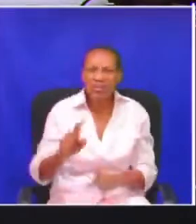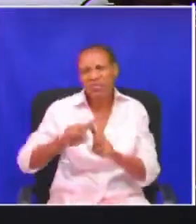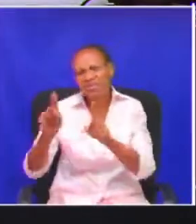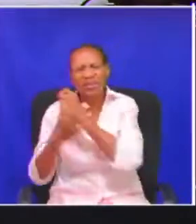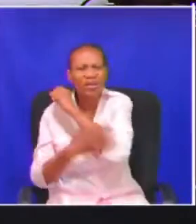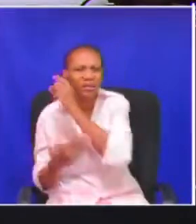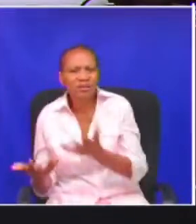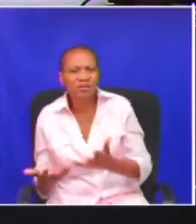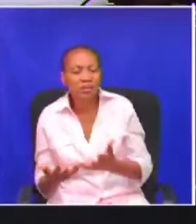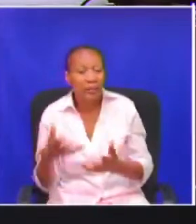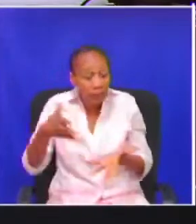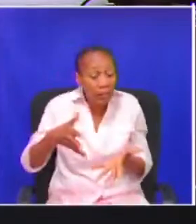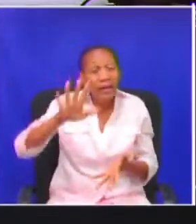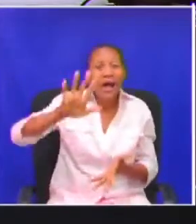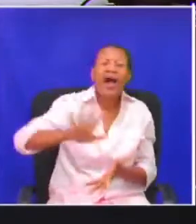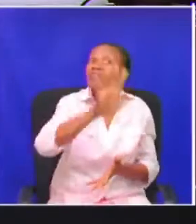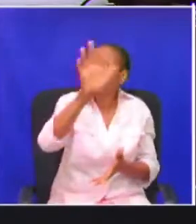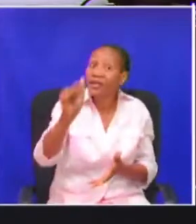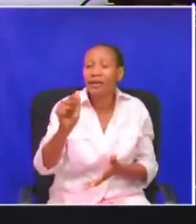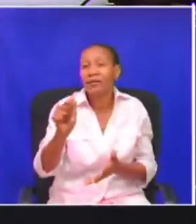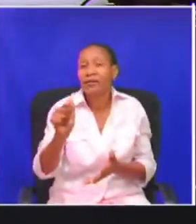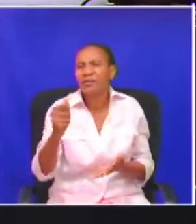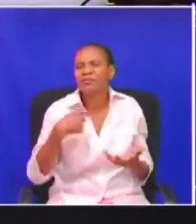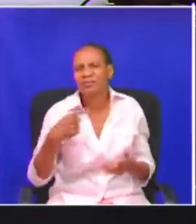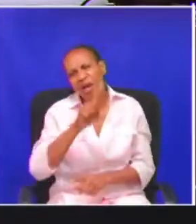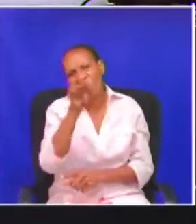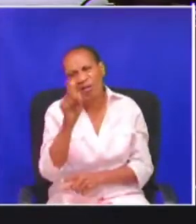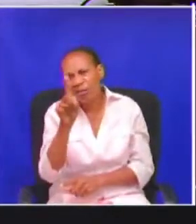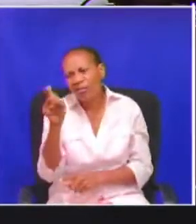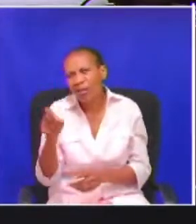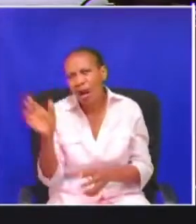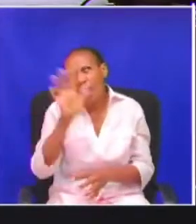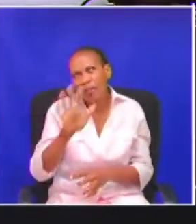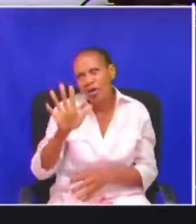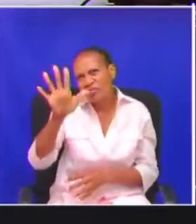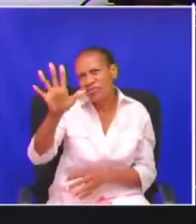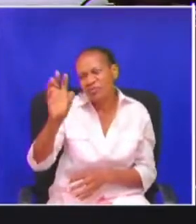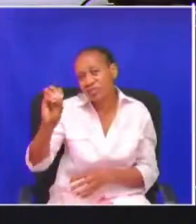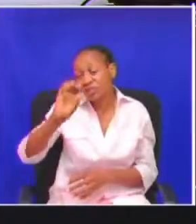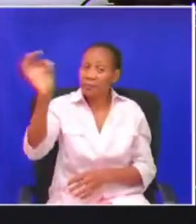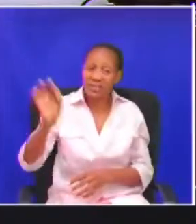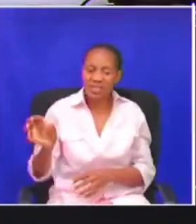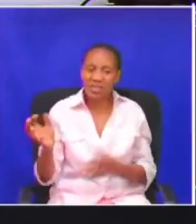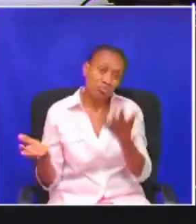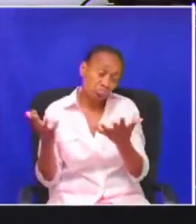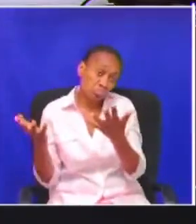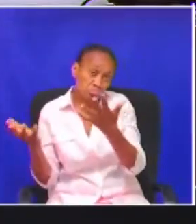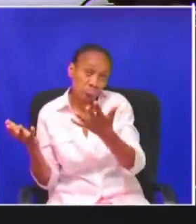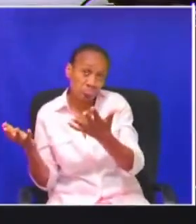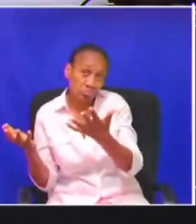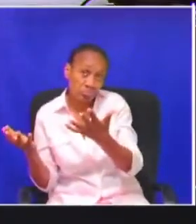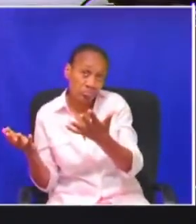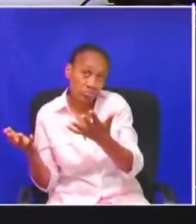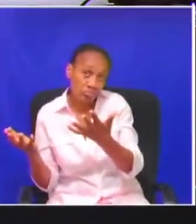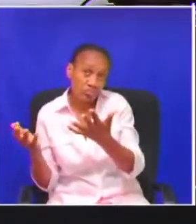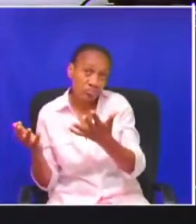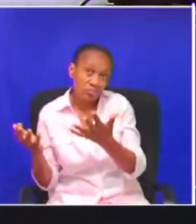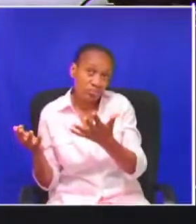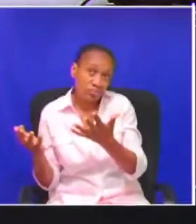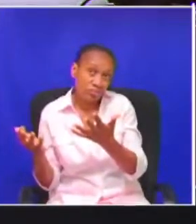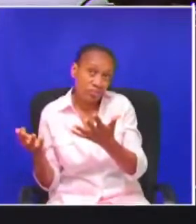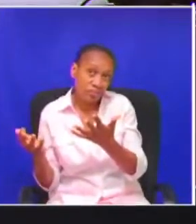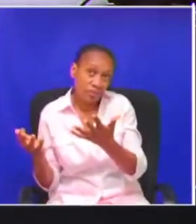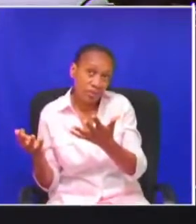Particularly on our continent or in the global south, it hovers around the 50% or so. When the